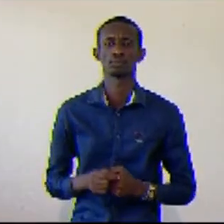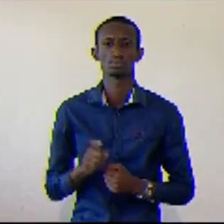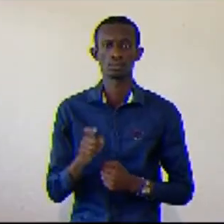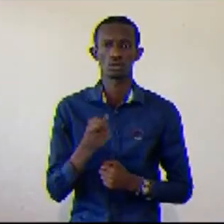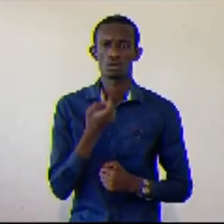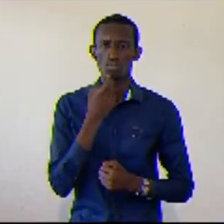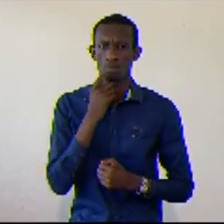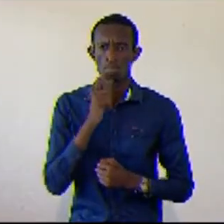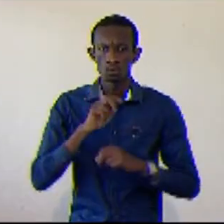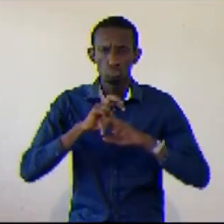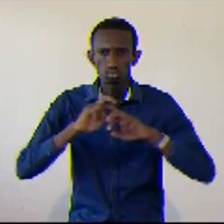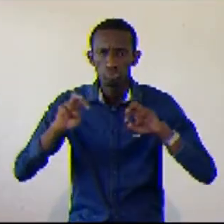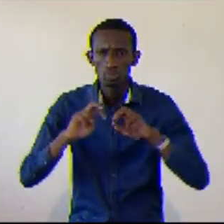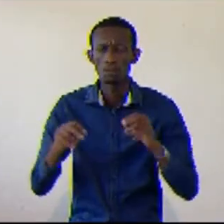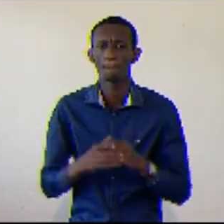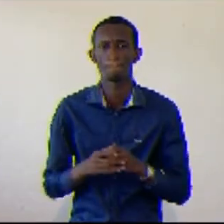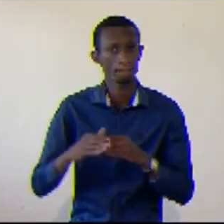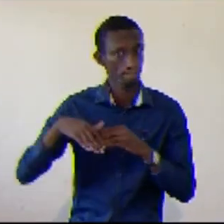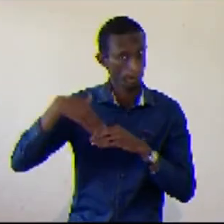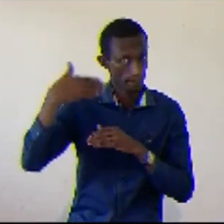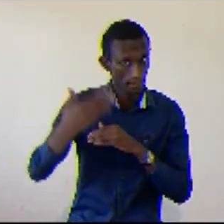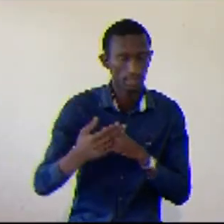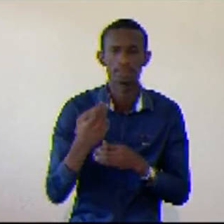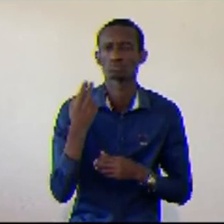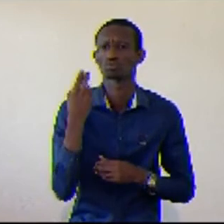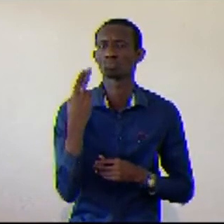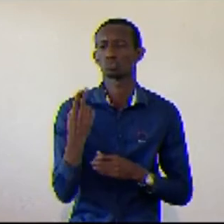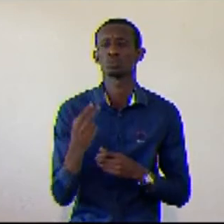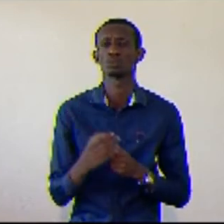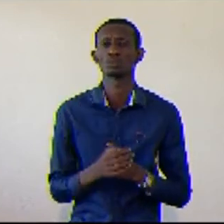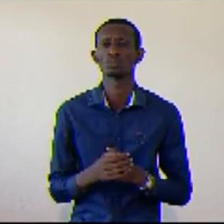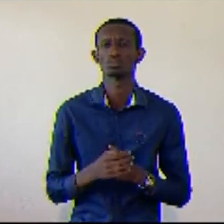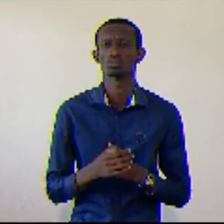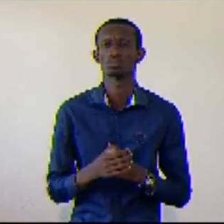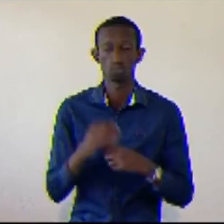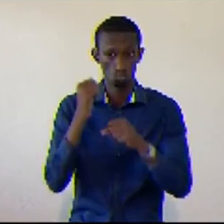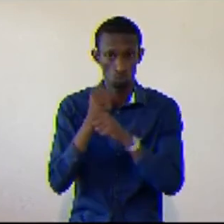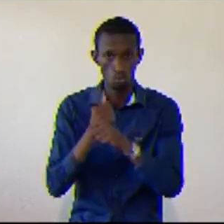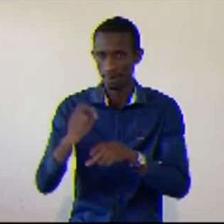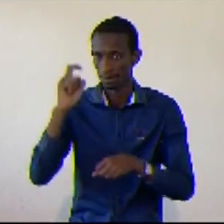find the next two approximation. Means we are going to find also x2.